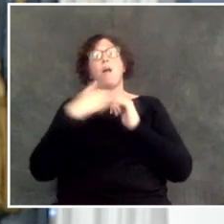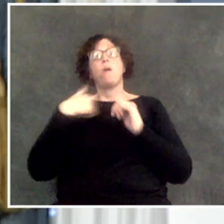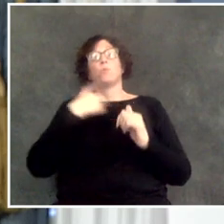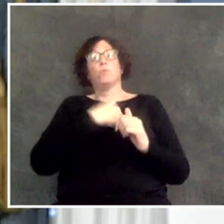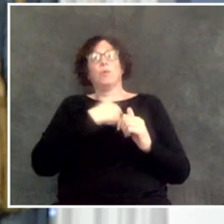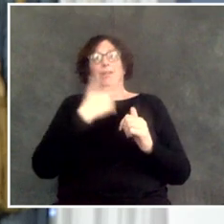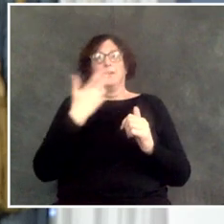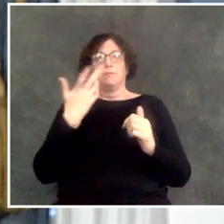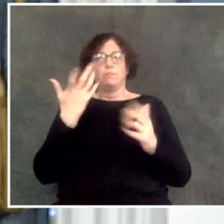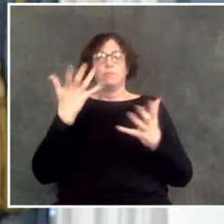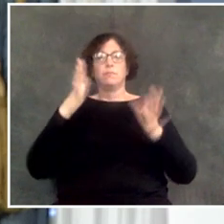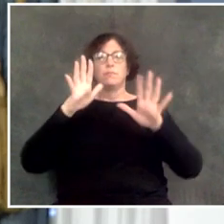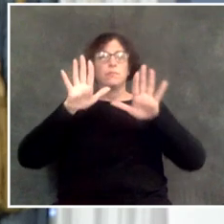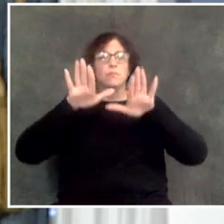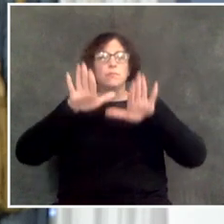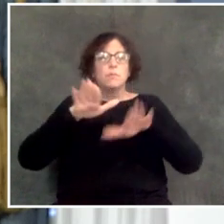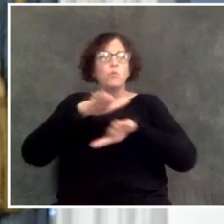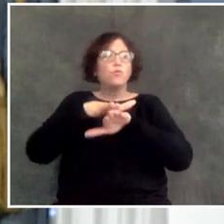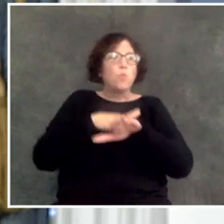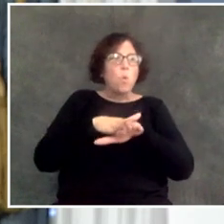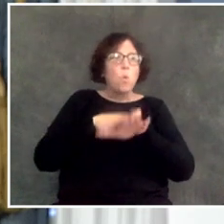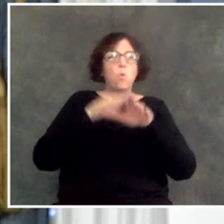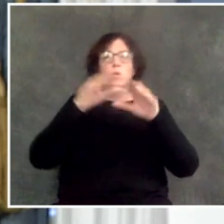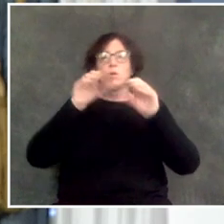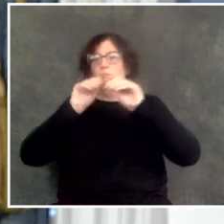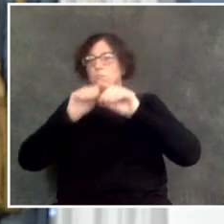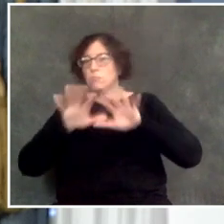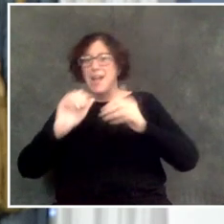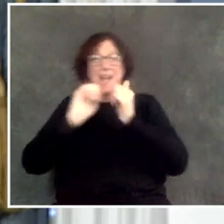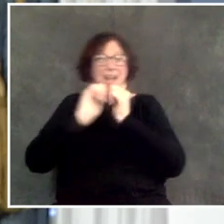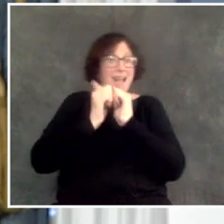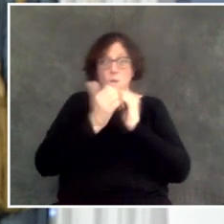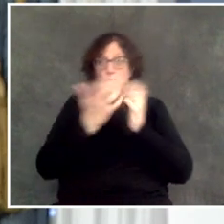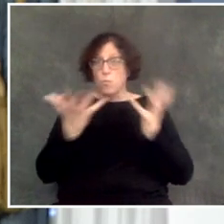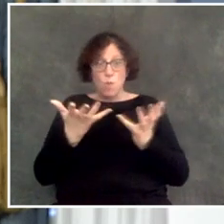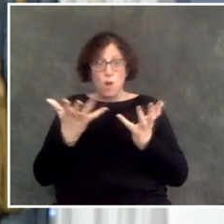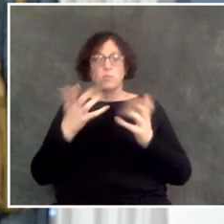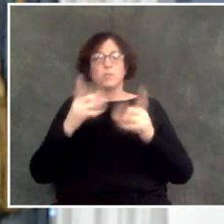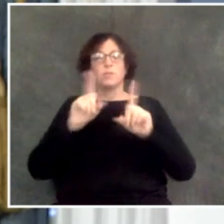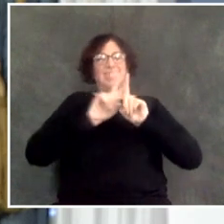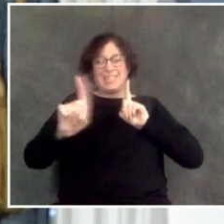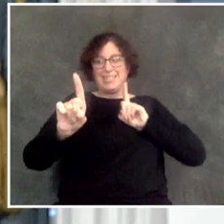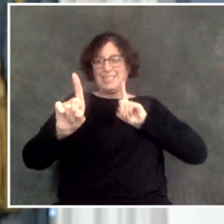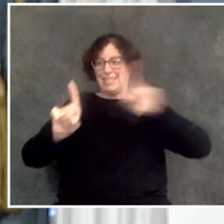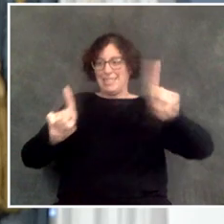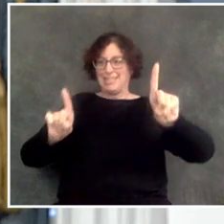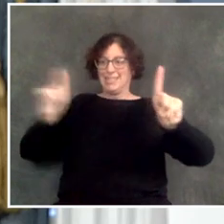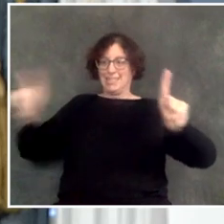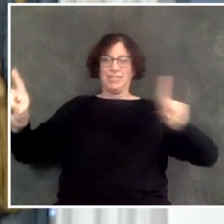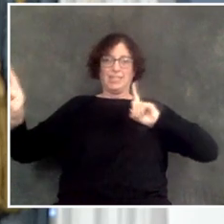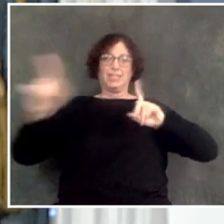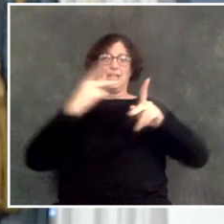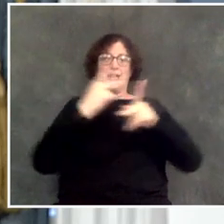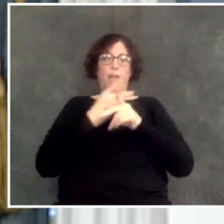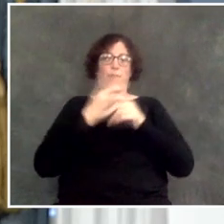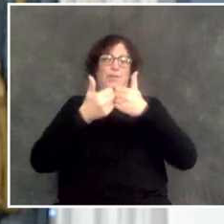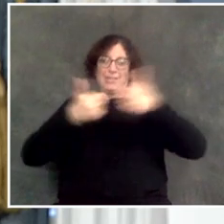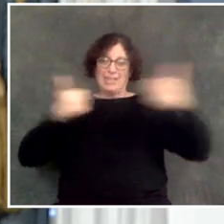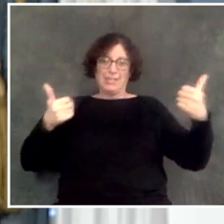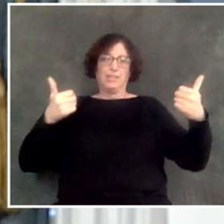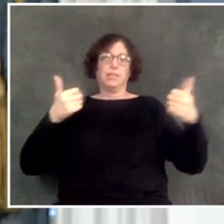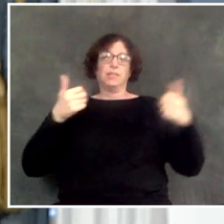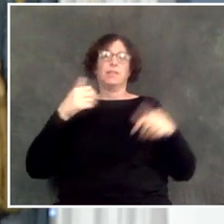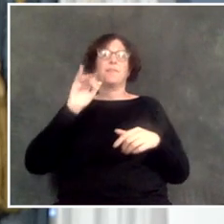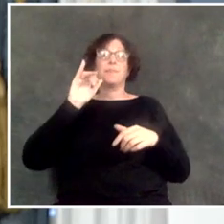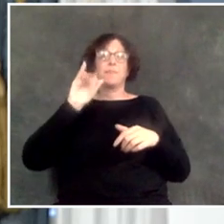through social distancing. So that's where we are right now in telling New Yorkers to stay home. If